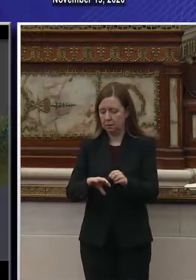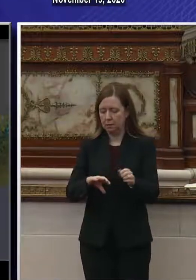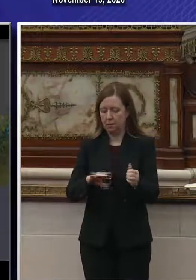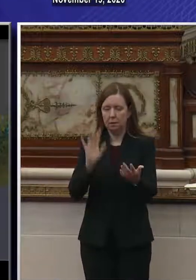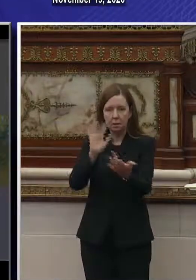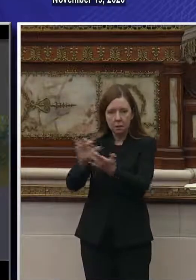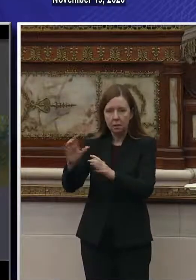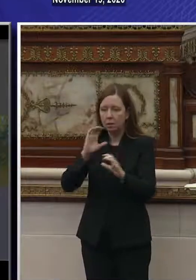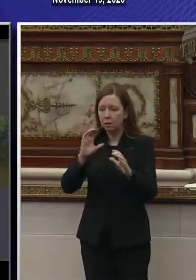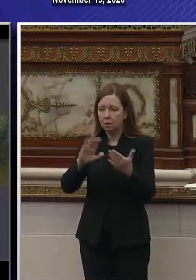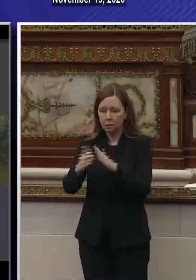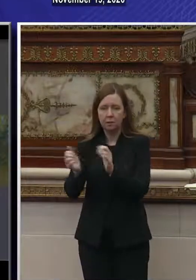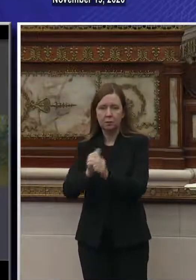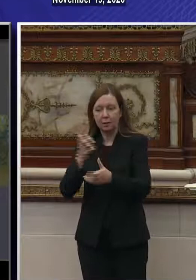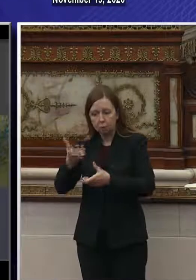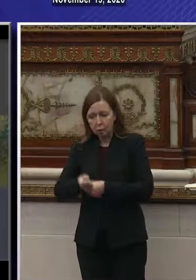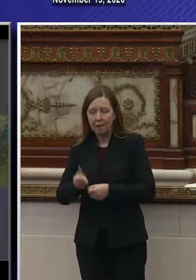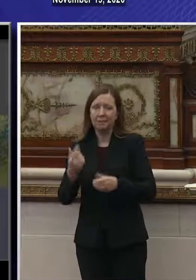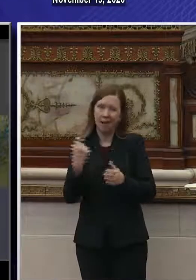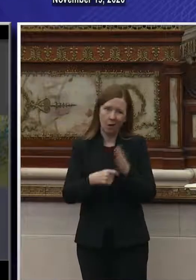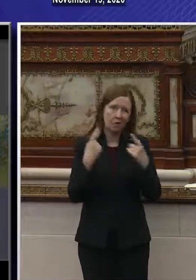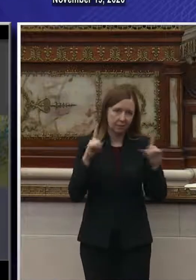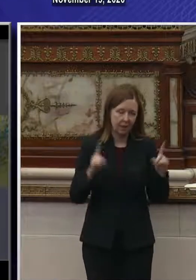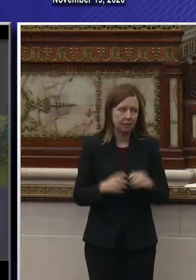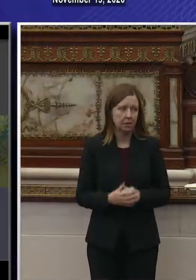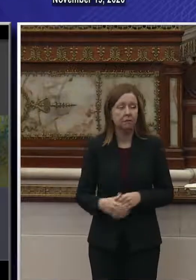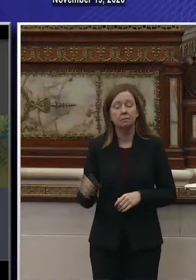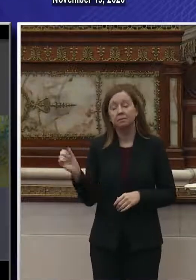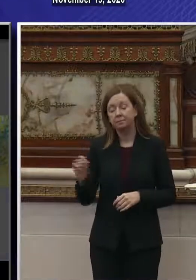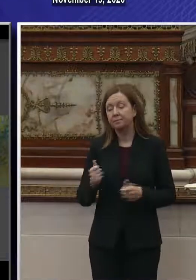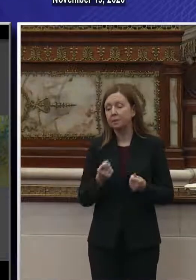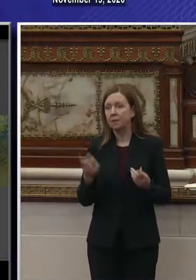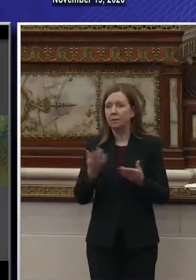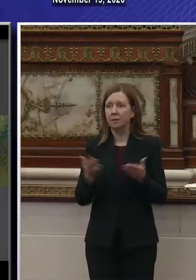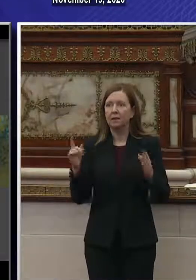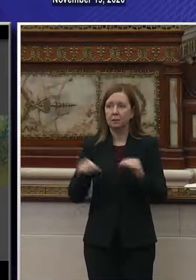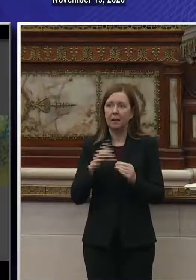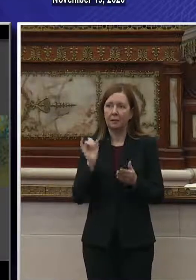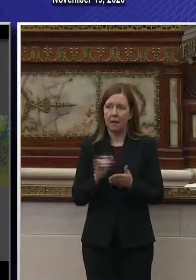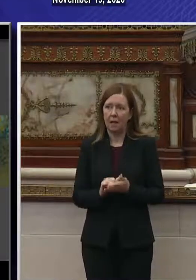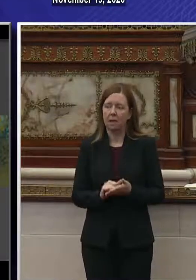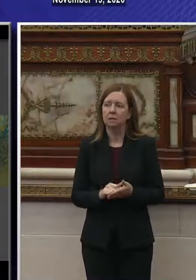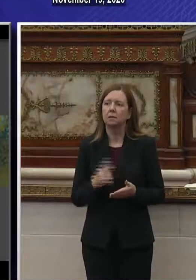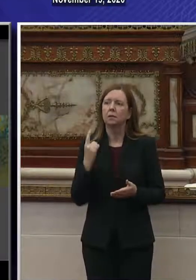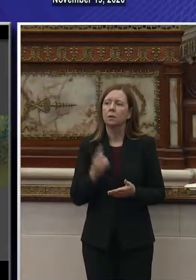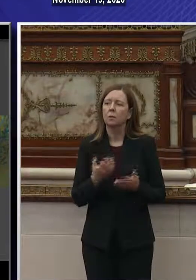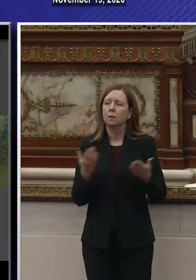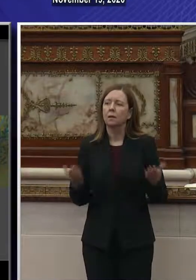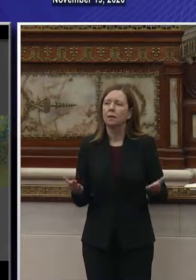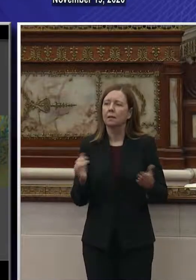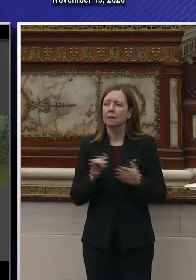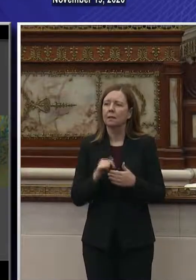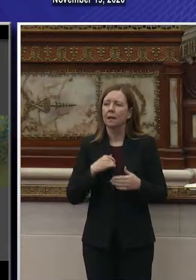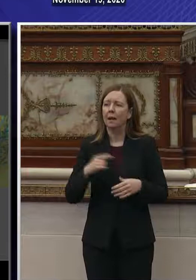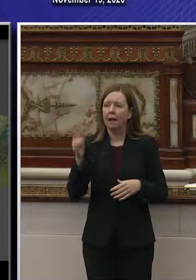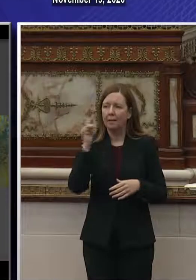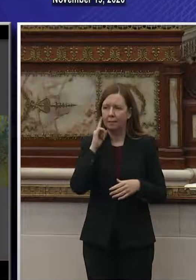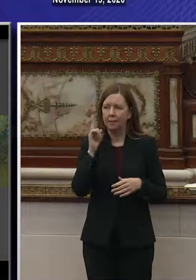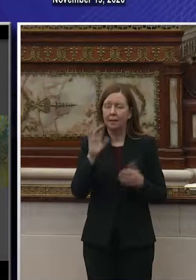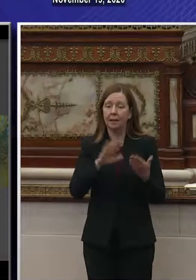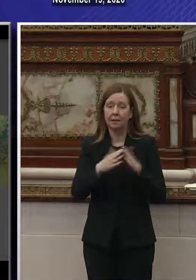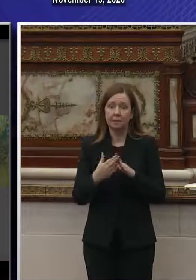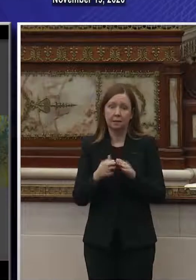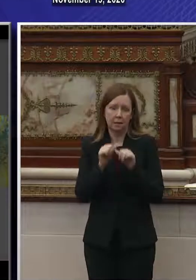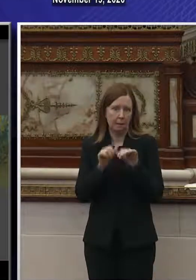trust in a cost-effective way? Yeah, a couple of thoughts about cost effectiveness. One thing that I think this city